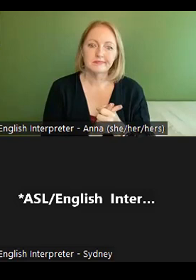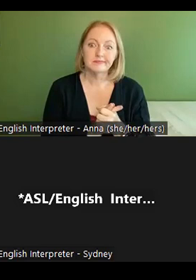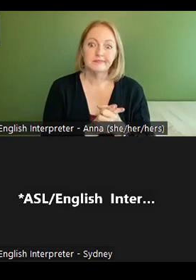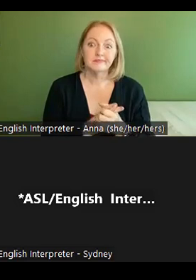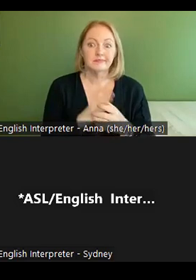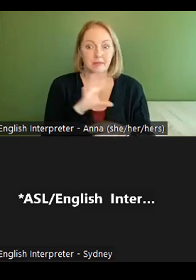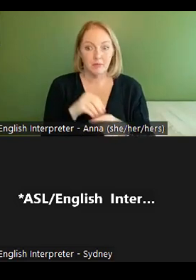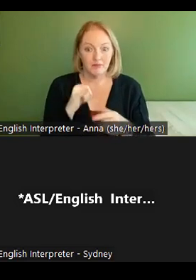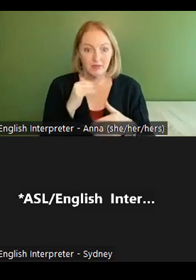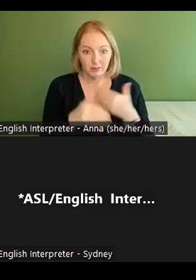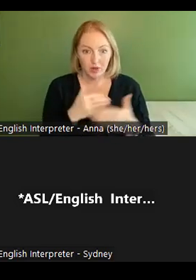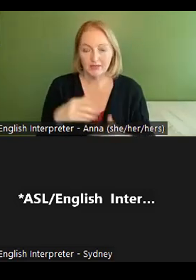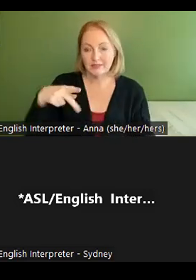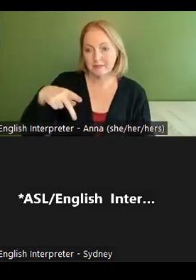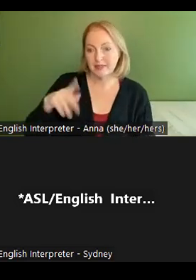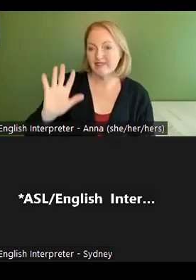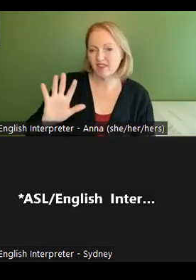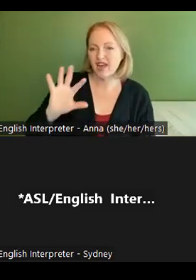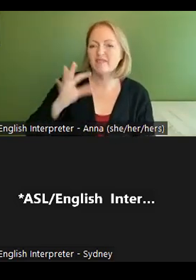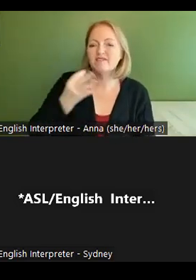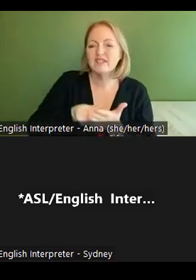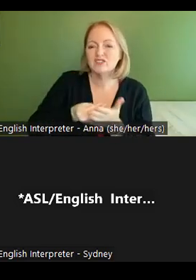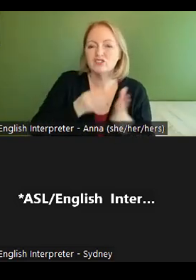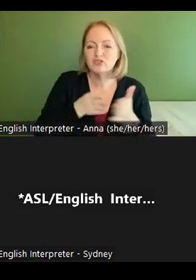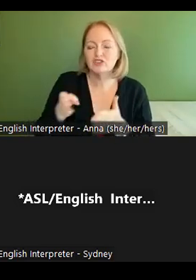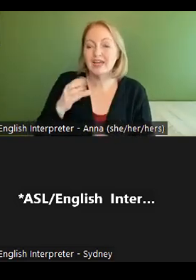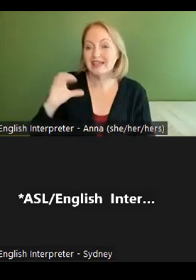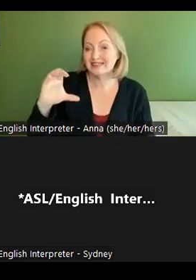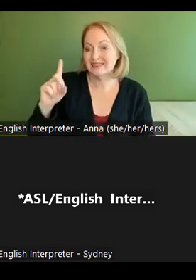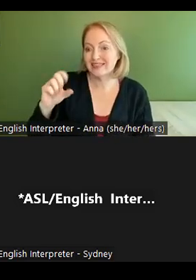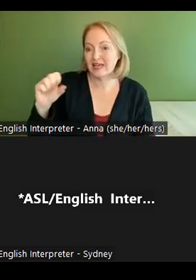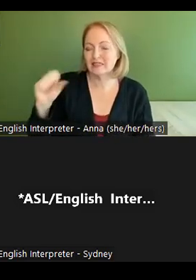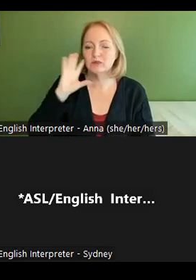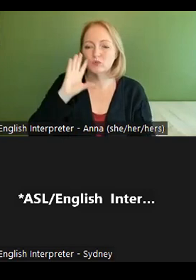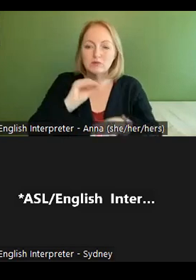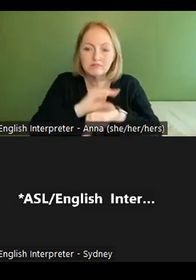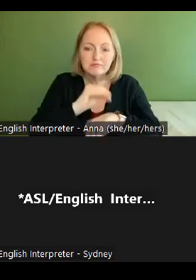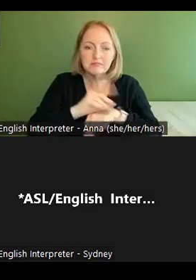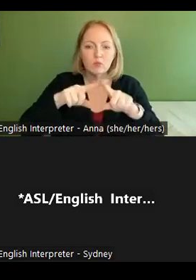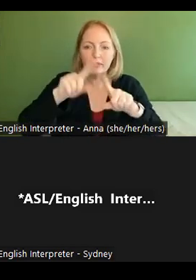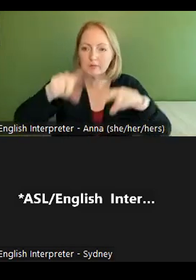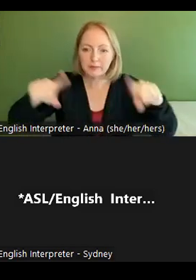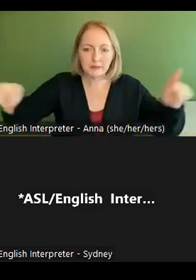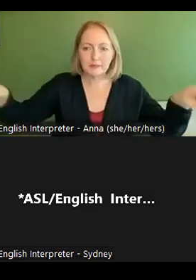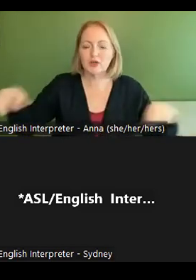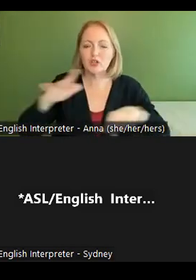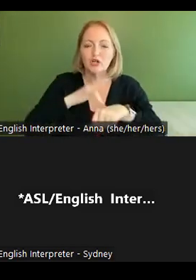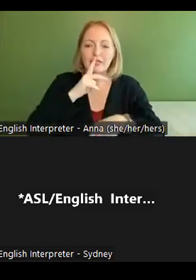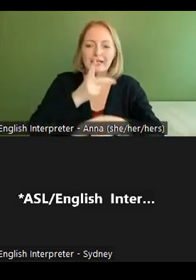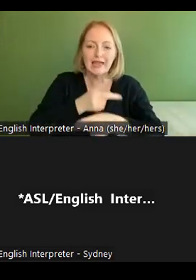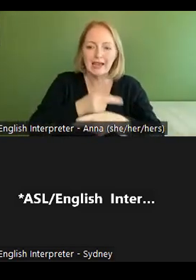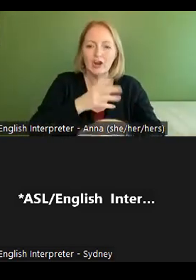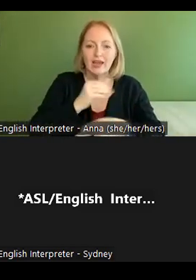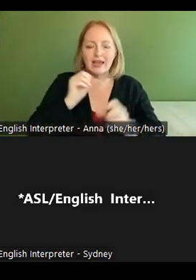process, P5 Fiscal Strategies and CDSS will consult and engage with a broad diversity of early care